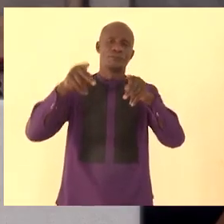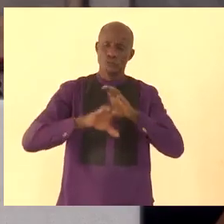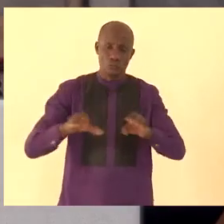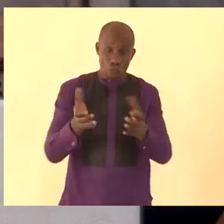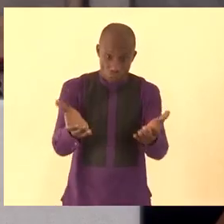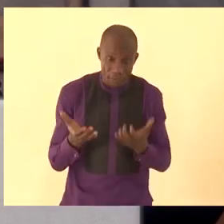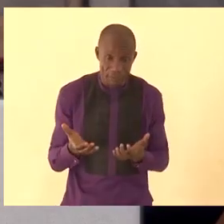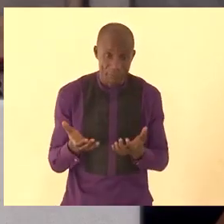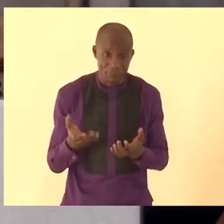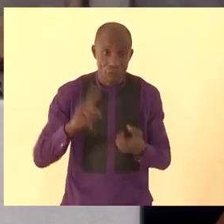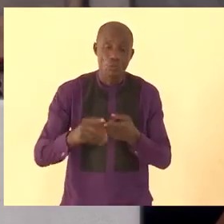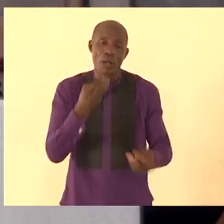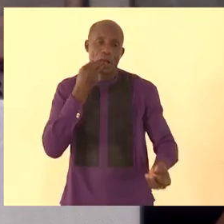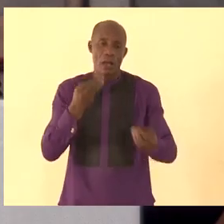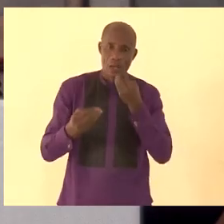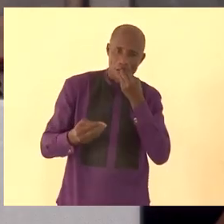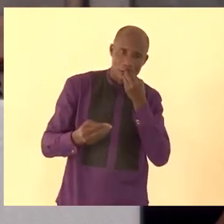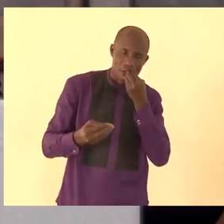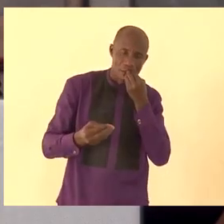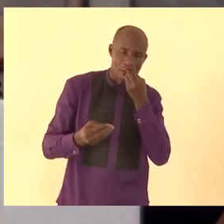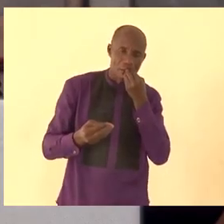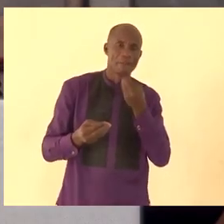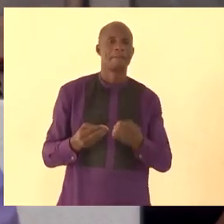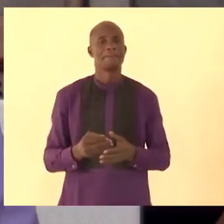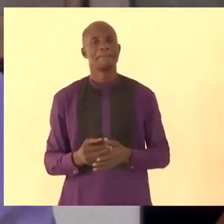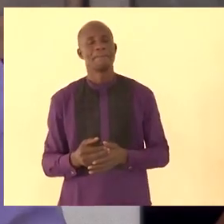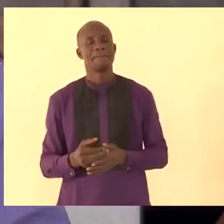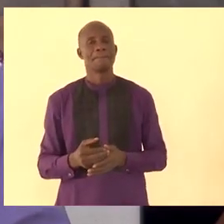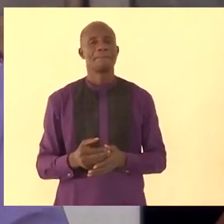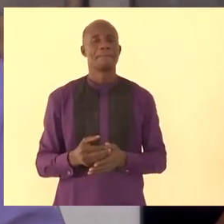Do you want to eat?